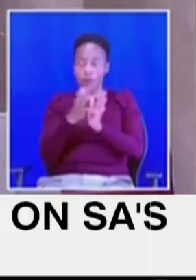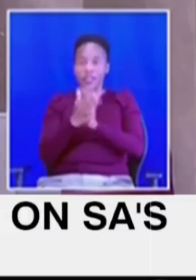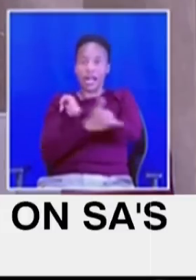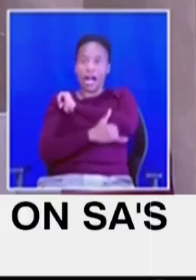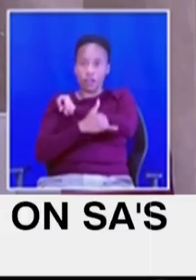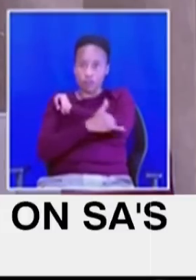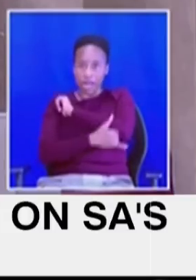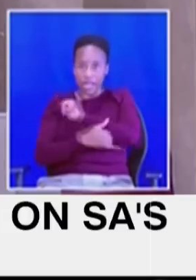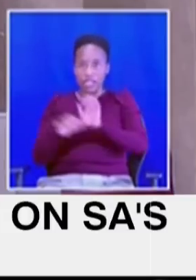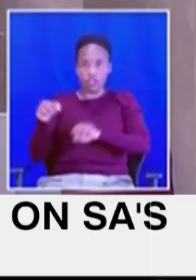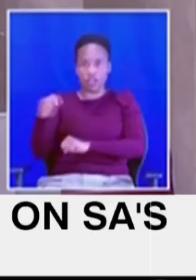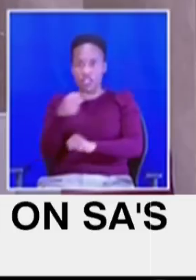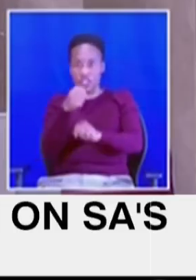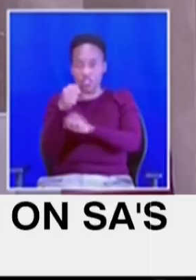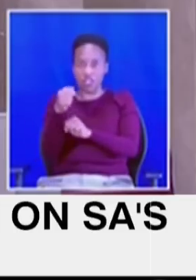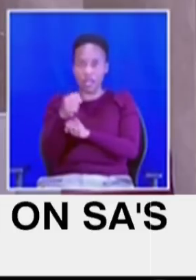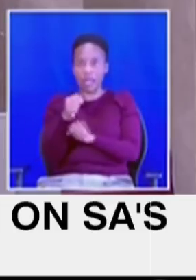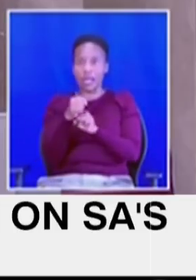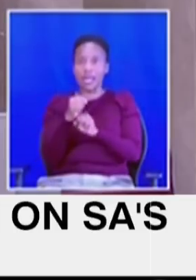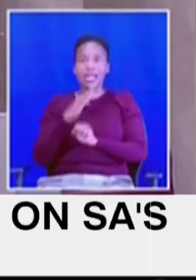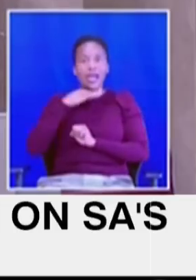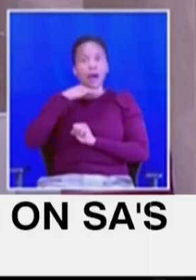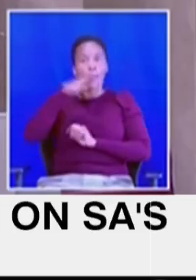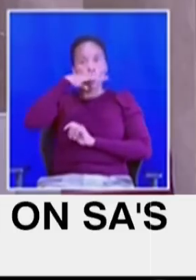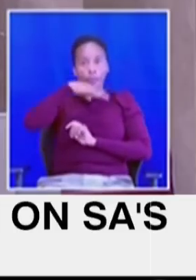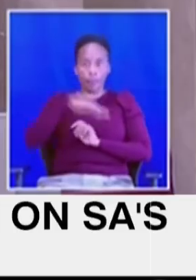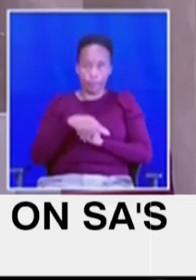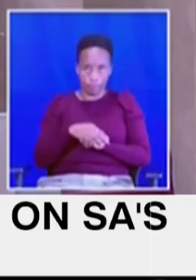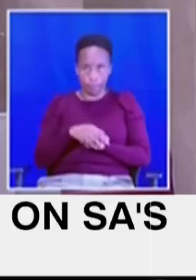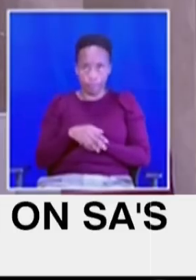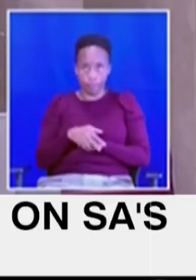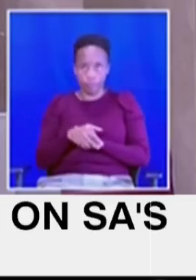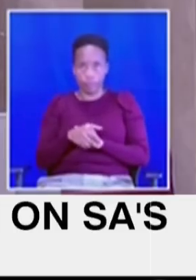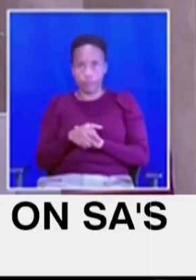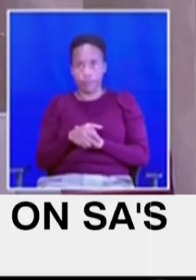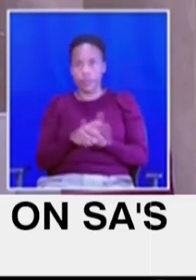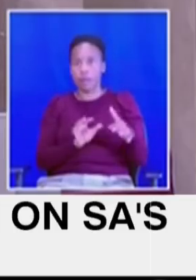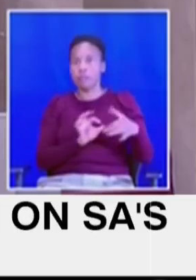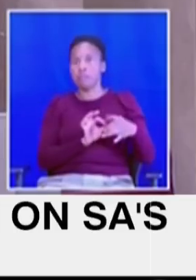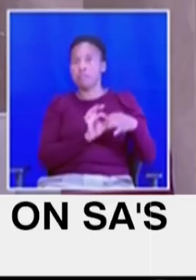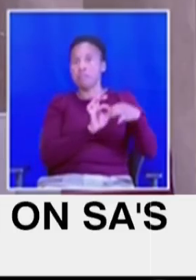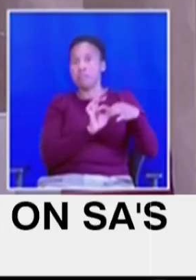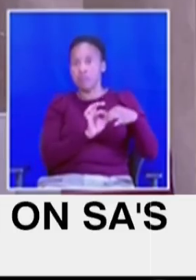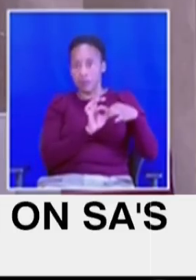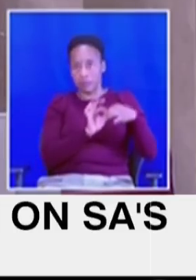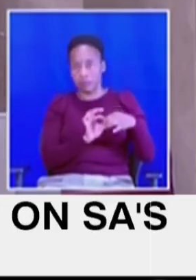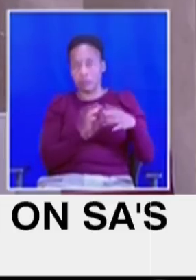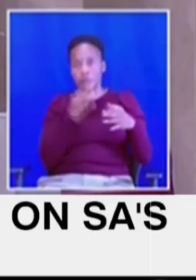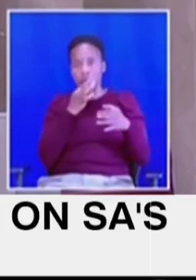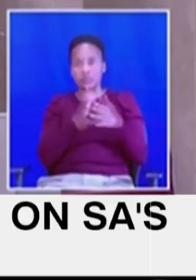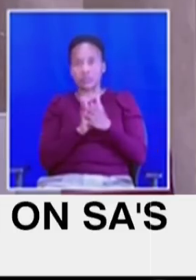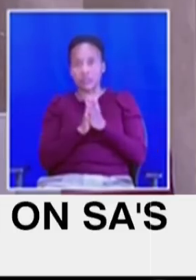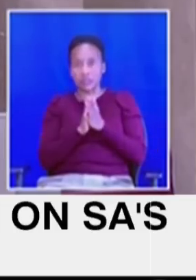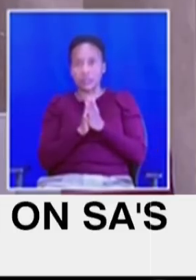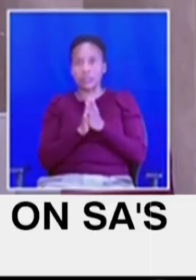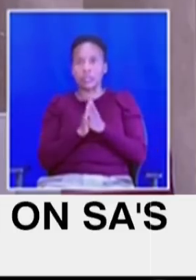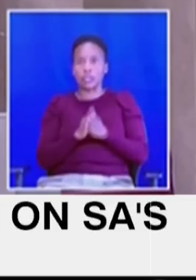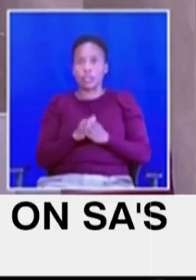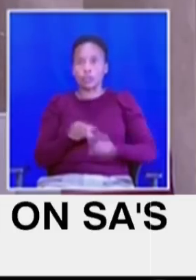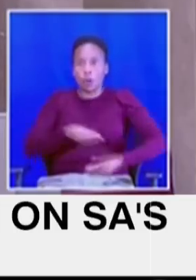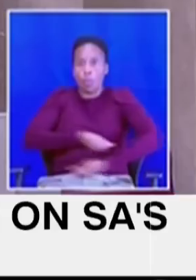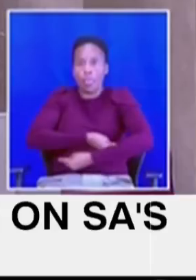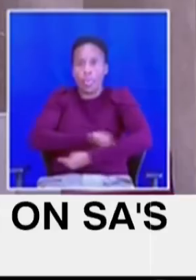strategic deficiencies in relation to anti-money laundering and